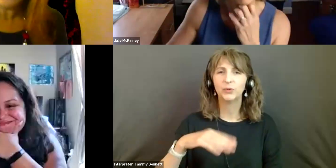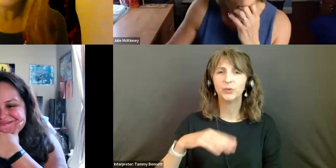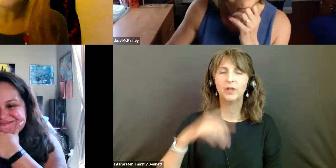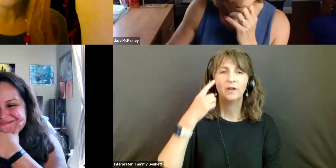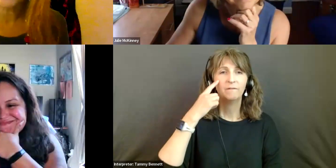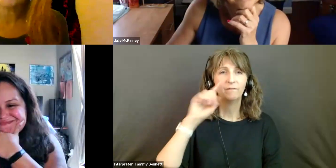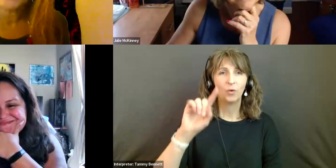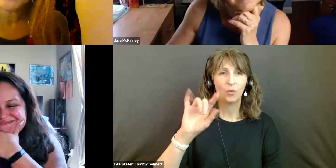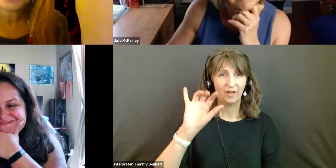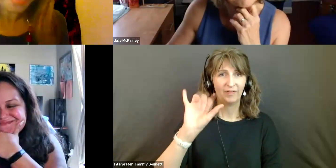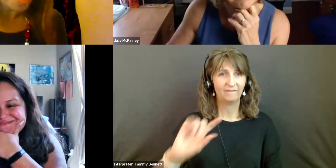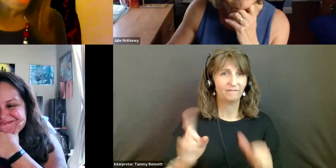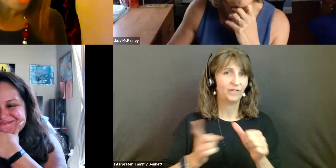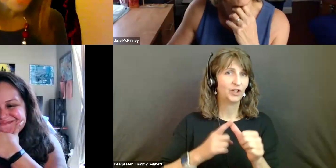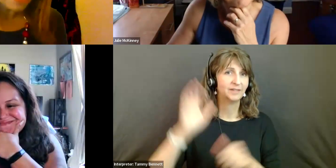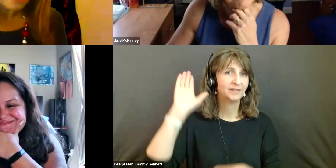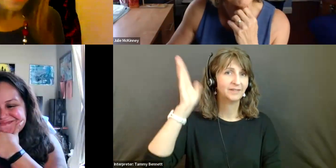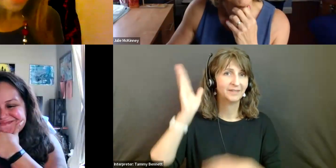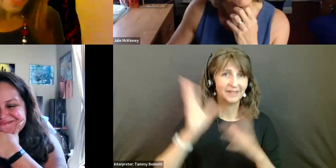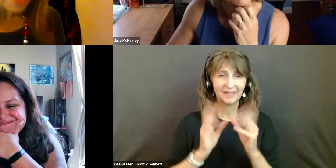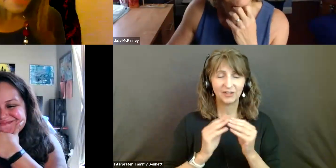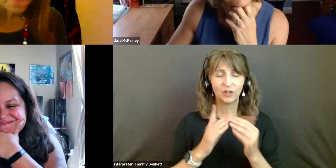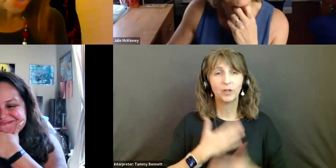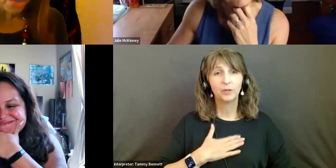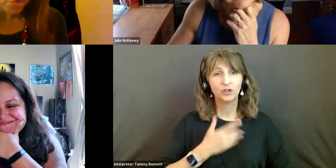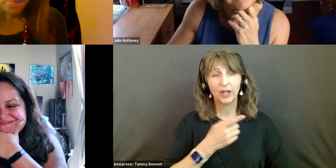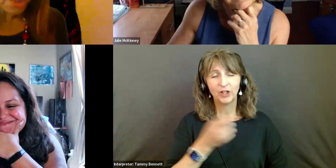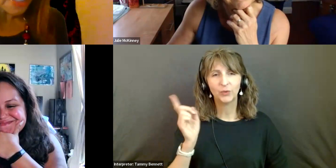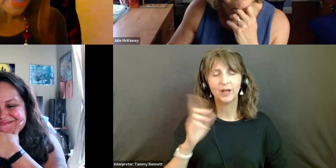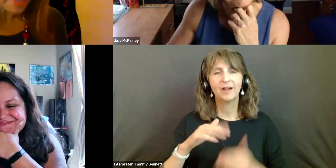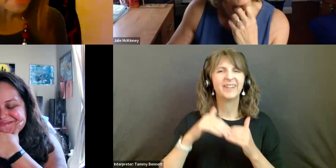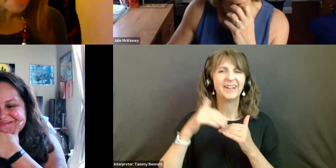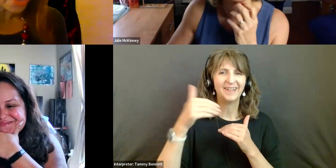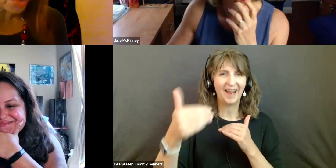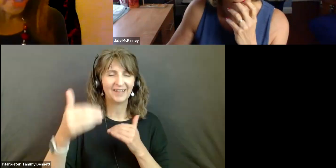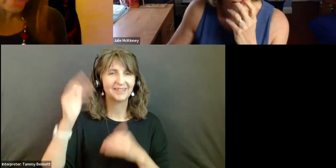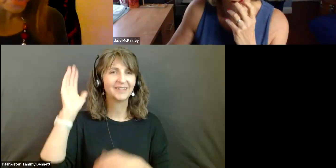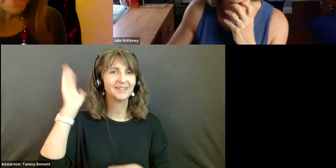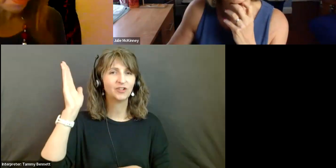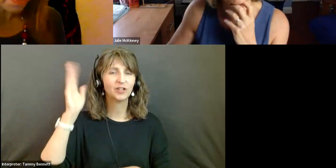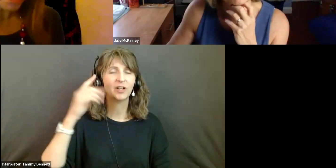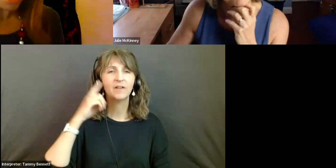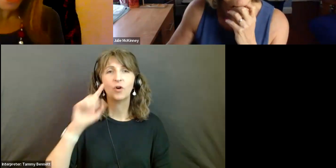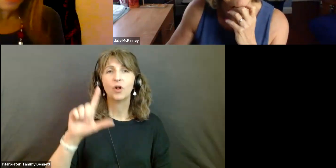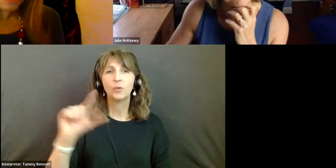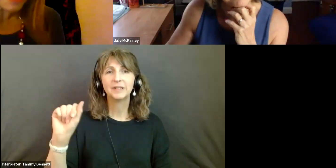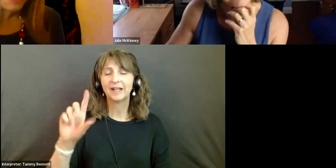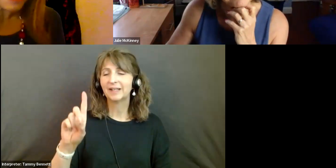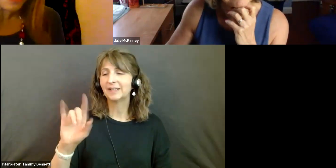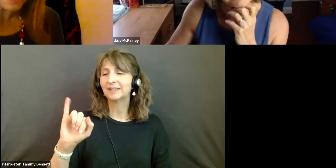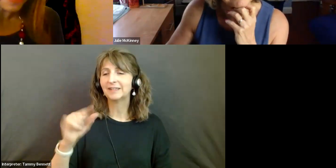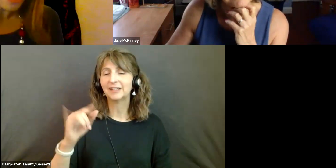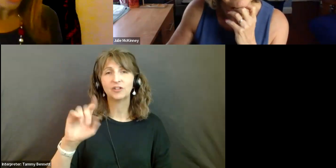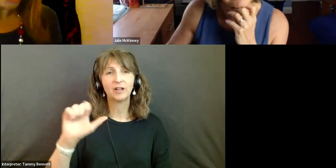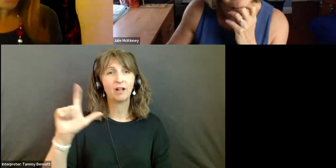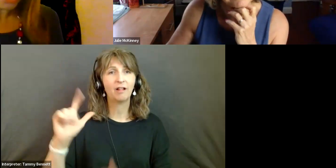session. We appreciate you all. The next session on Louisiana's Digital Equity Plan will begin at